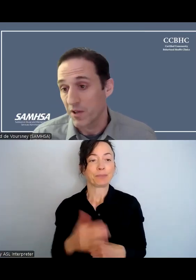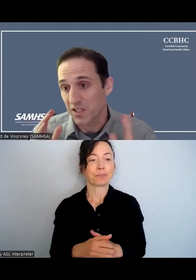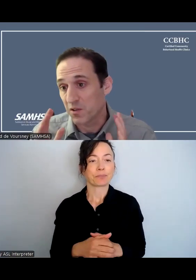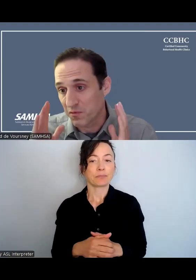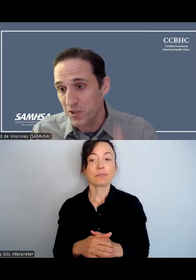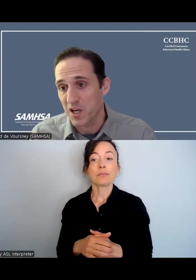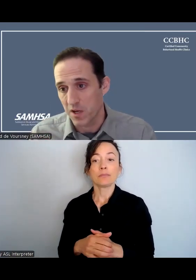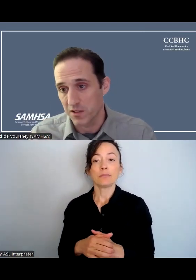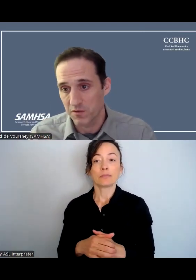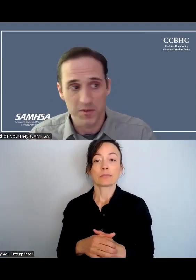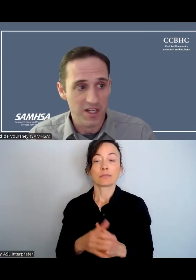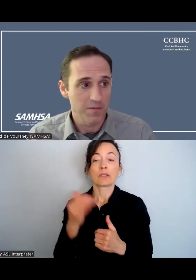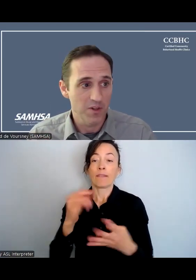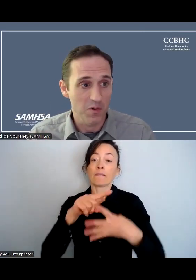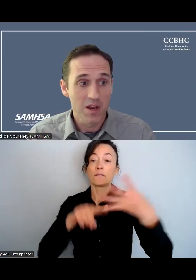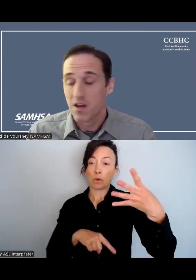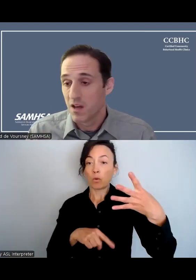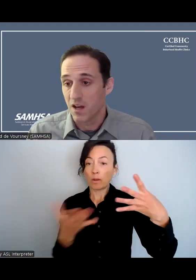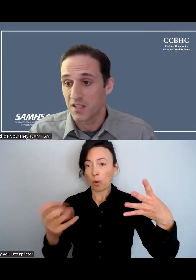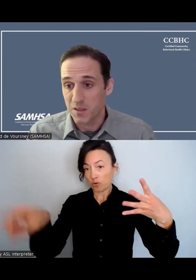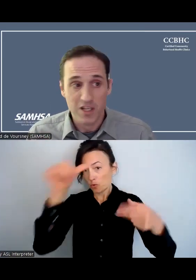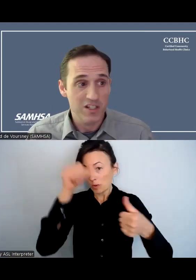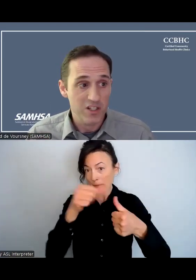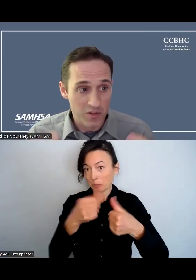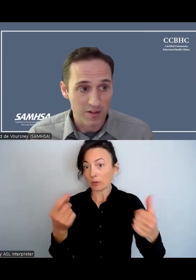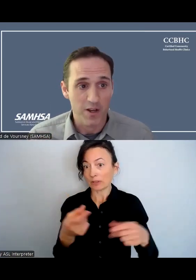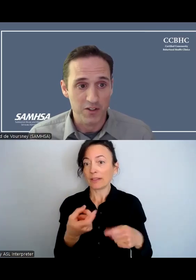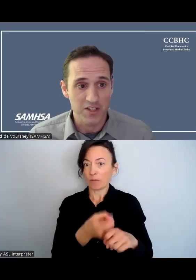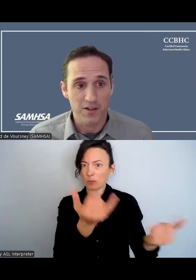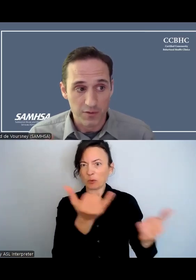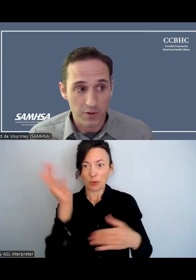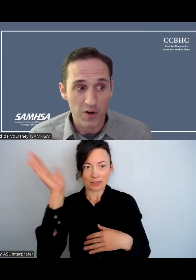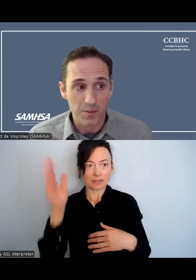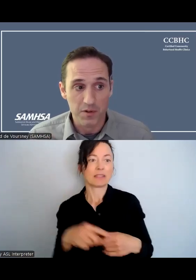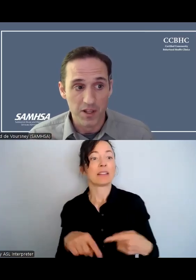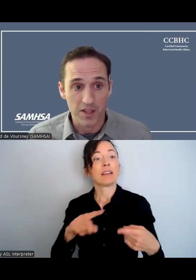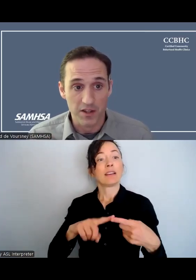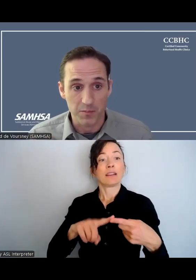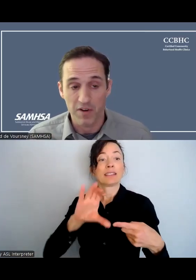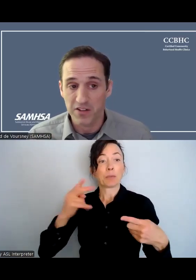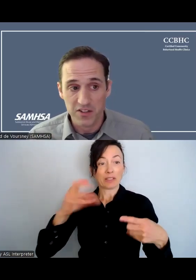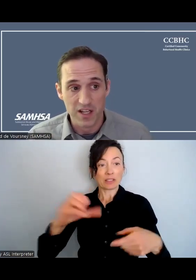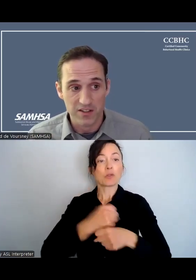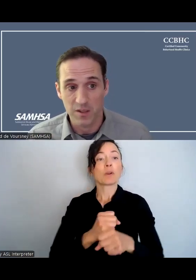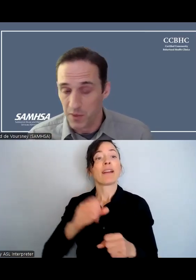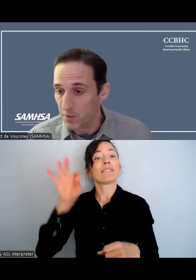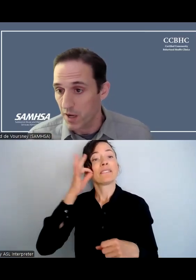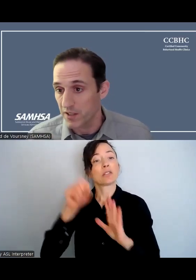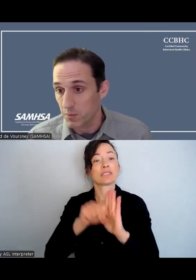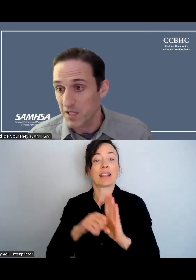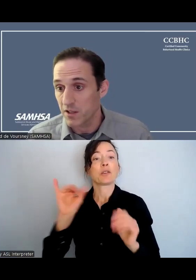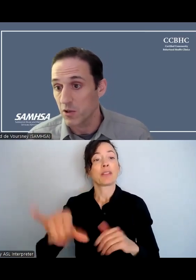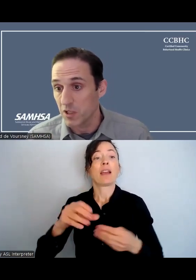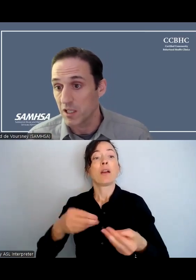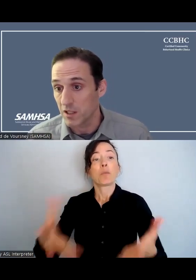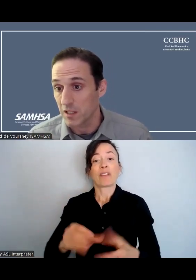So I want to take you 4 takeaways from today. So CCBHCs create a federal standard floor that providers and states can build upon